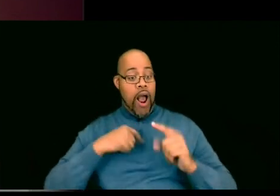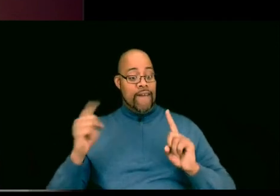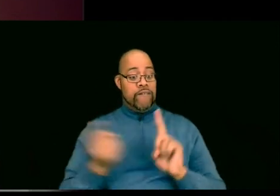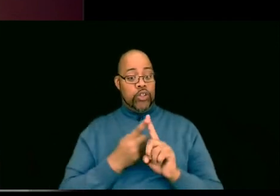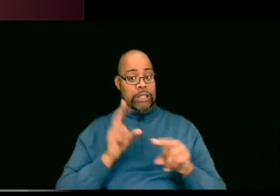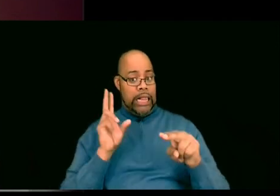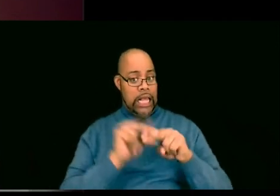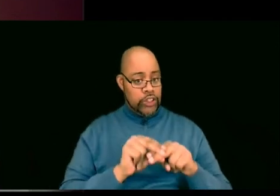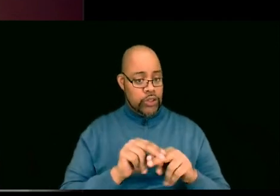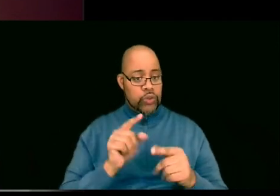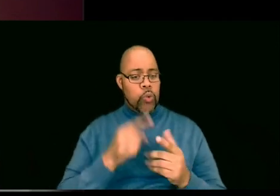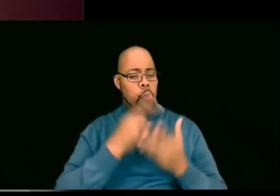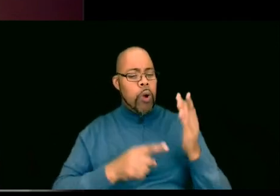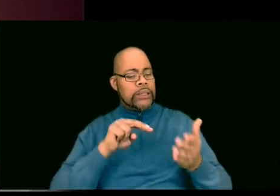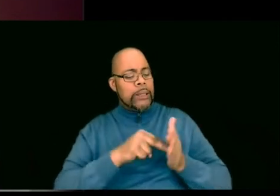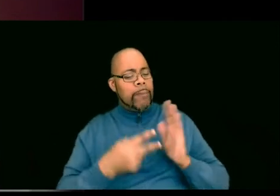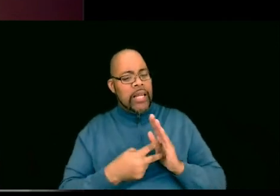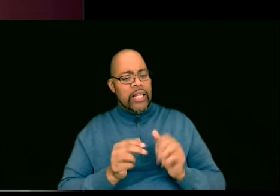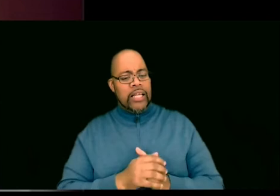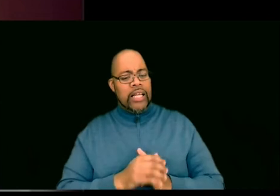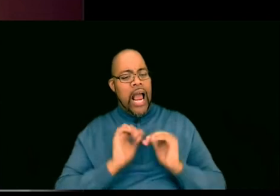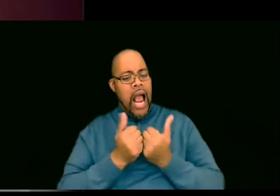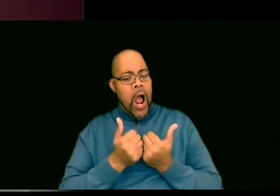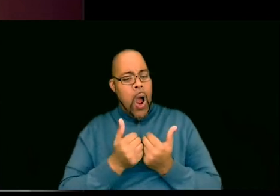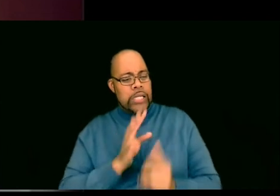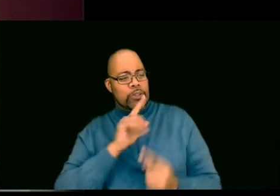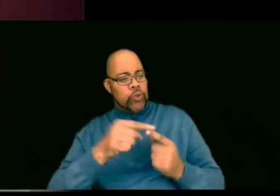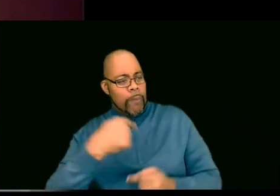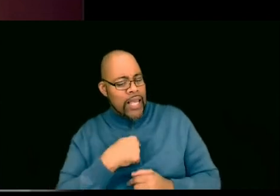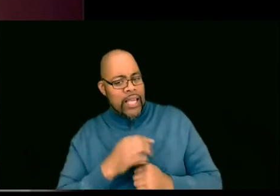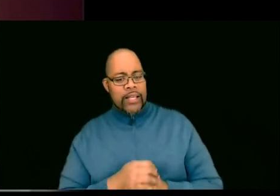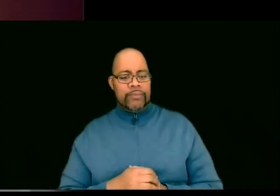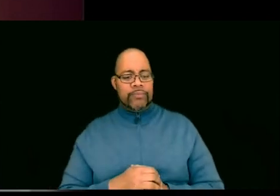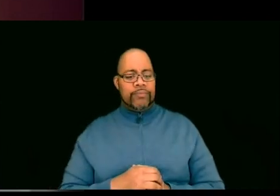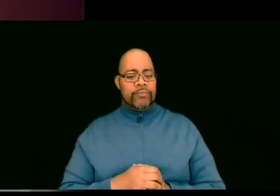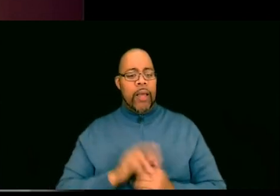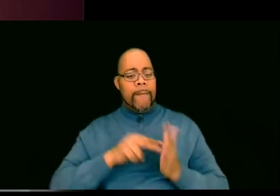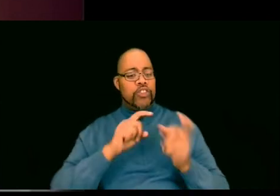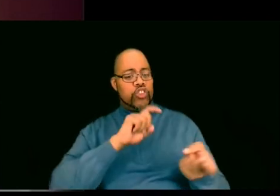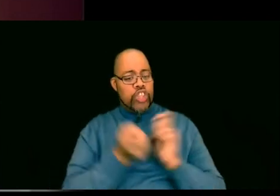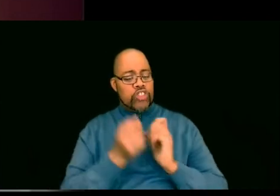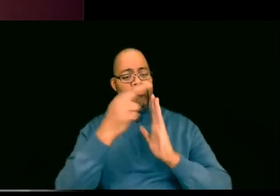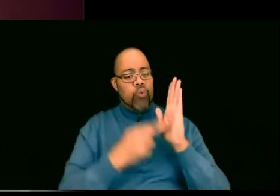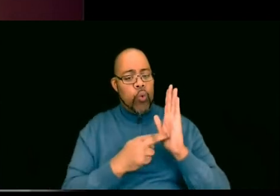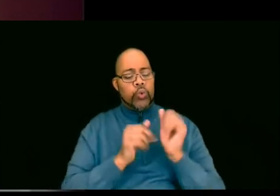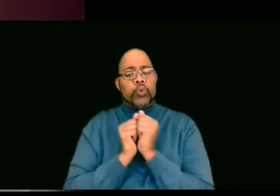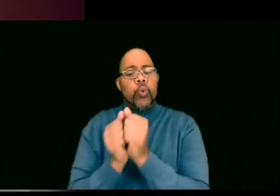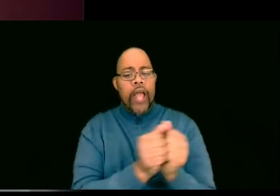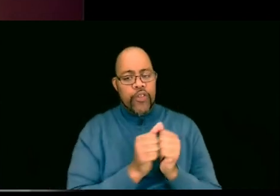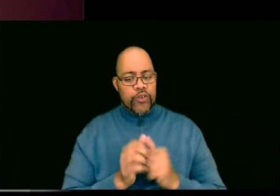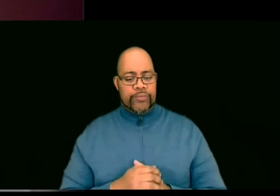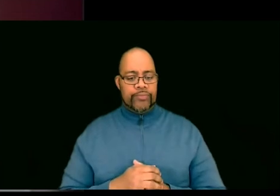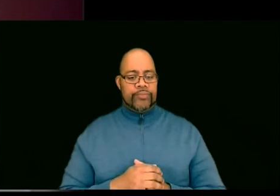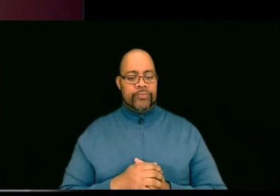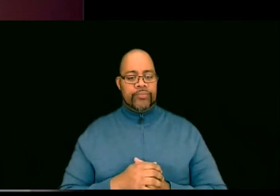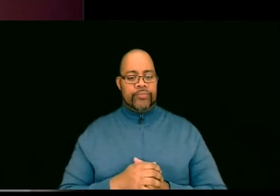from when I first latched on to what does it mean and how does it speak to me, means changing the rules